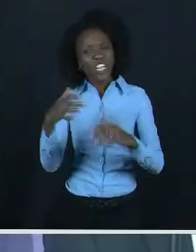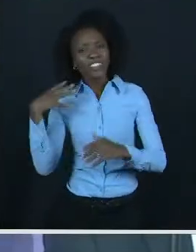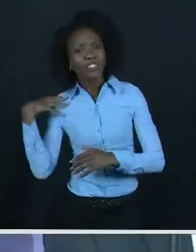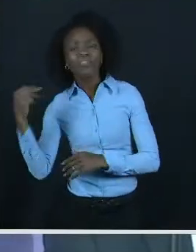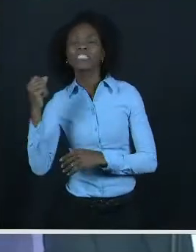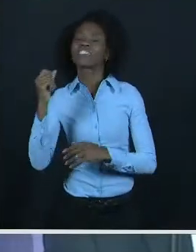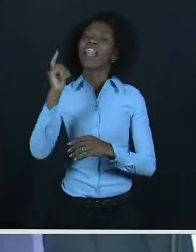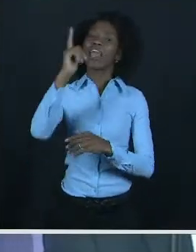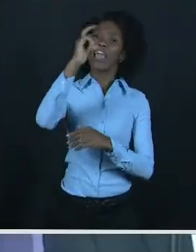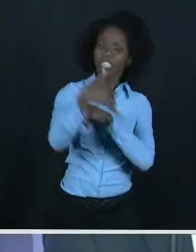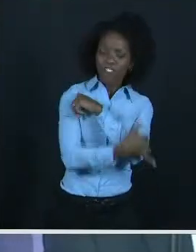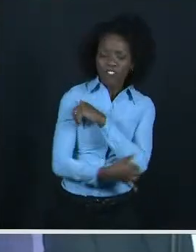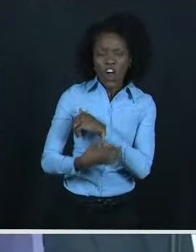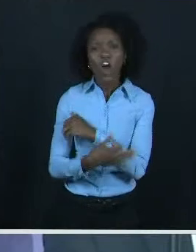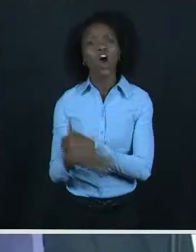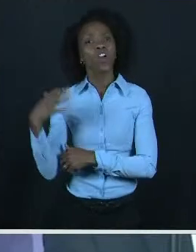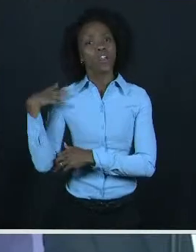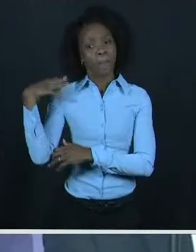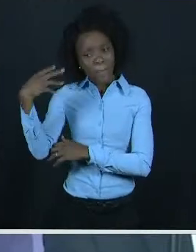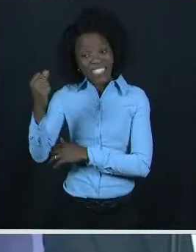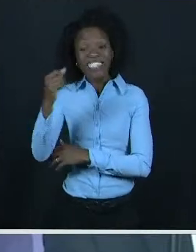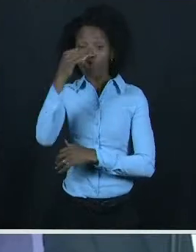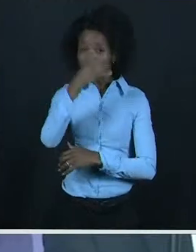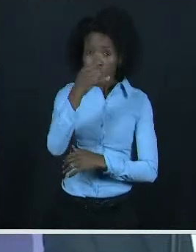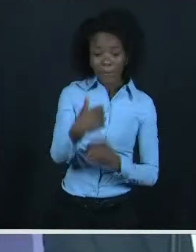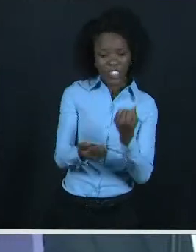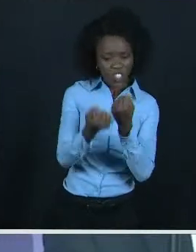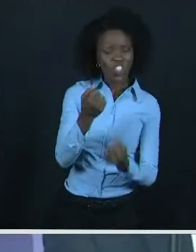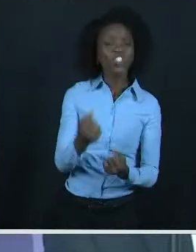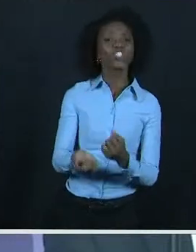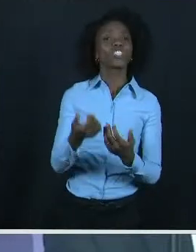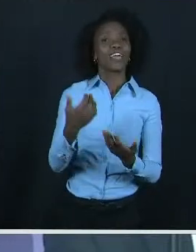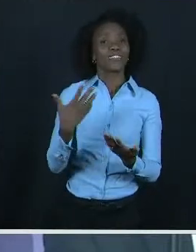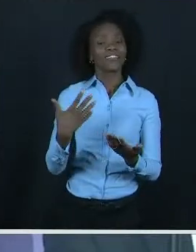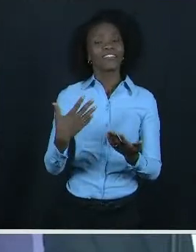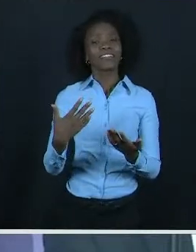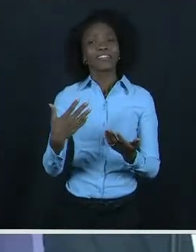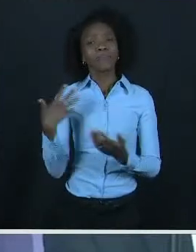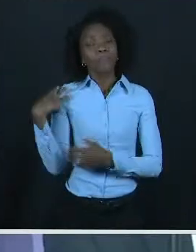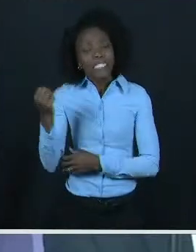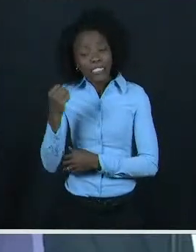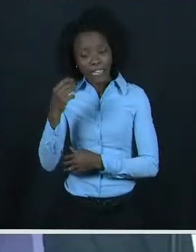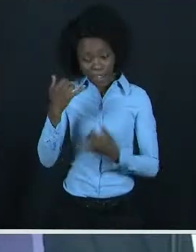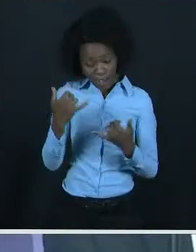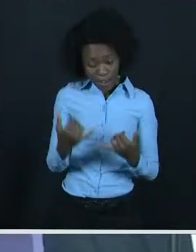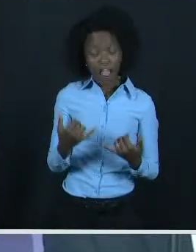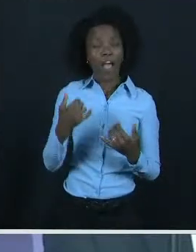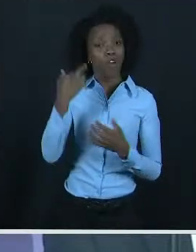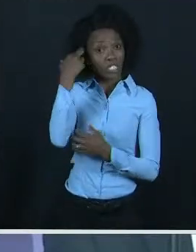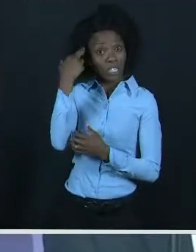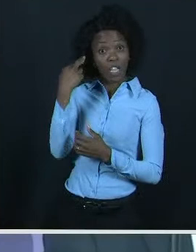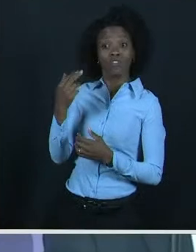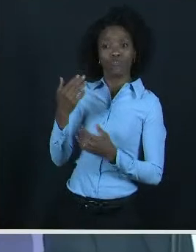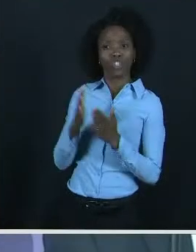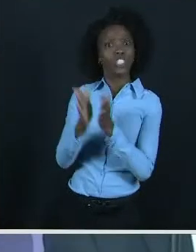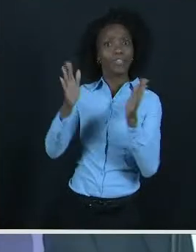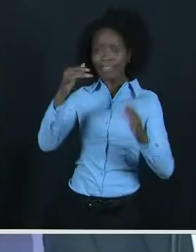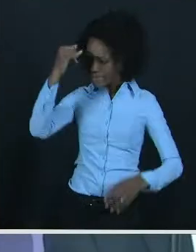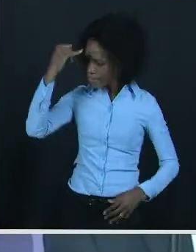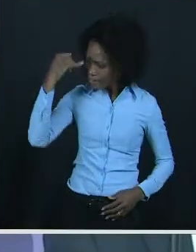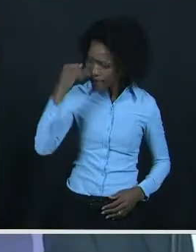a criminal justice minister, and then lastly as attorney general, and now as secretary general. And I